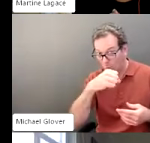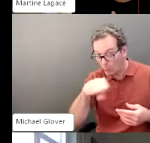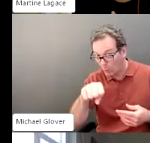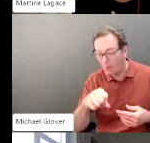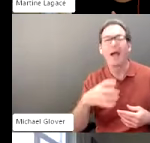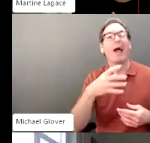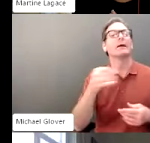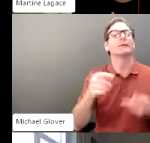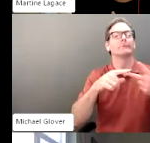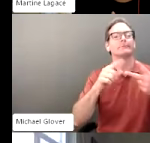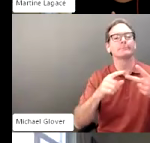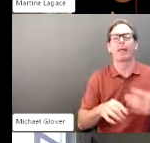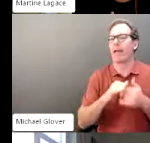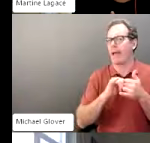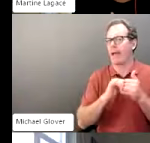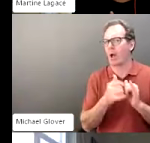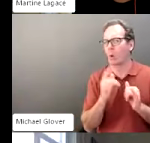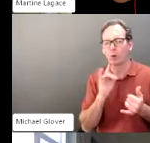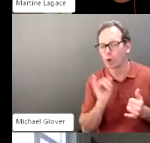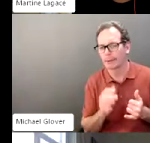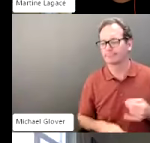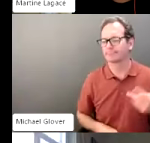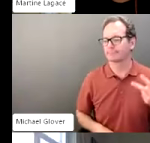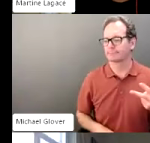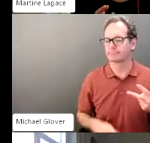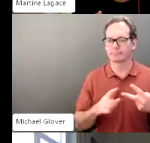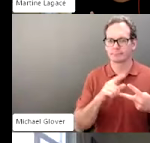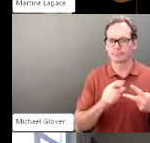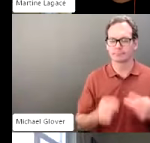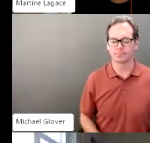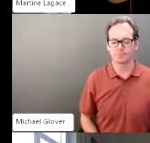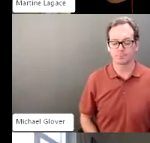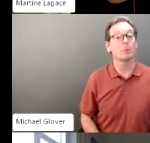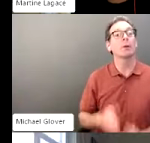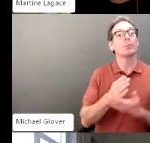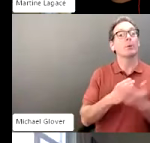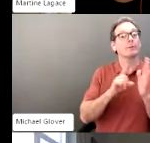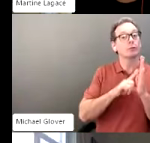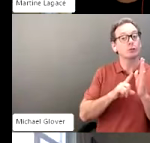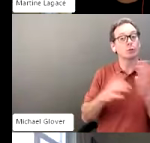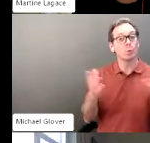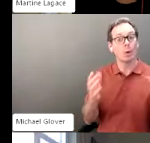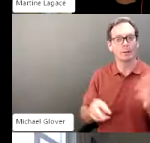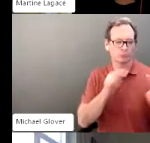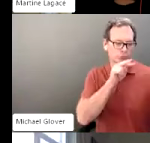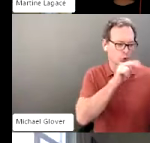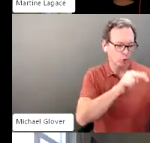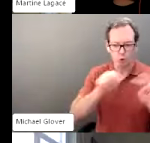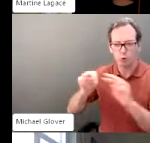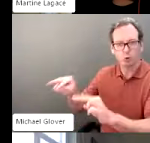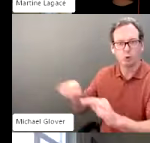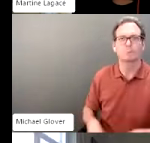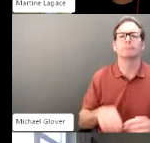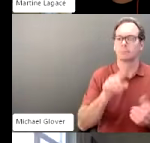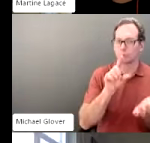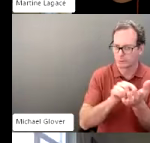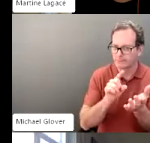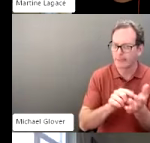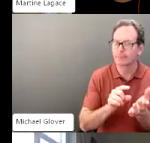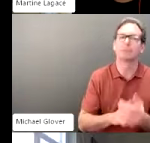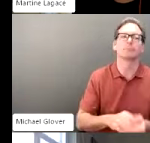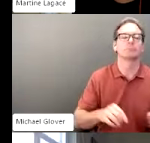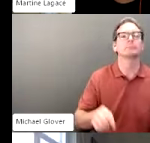public discourse. We targeted op-eds from journalists, and that includes the Globe and Mail. We included La